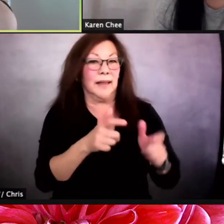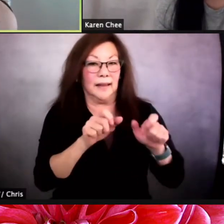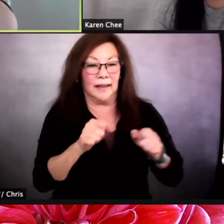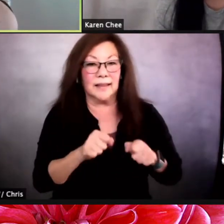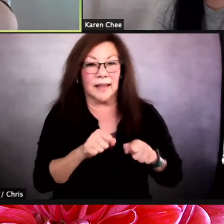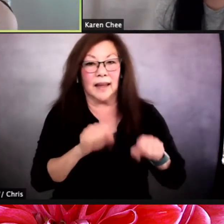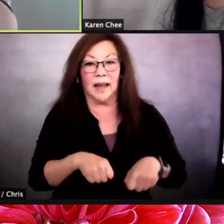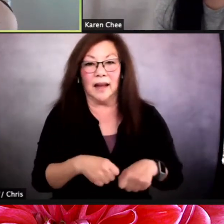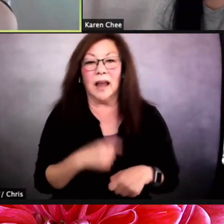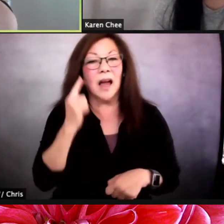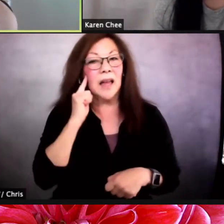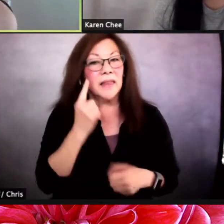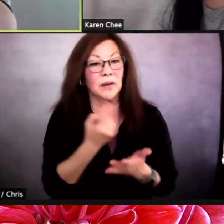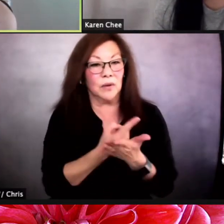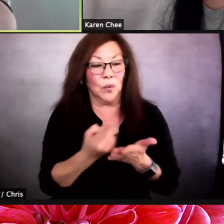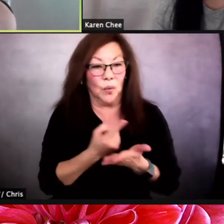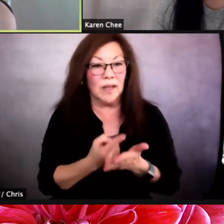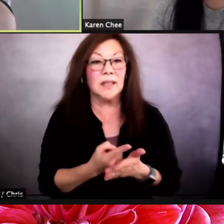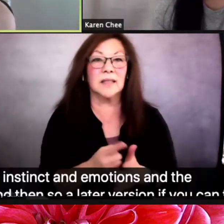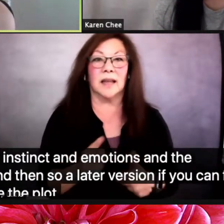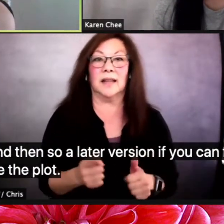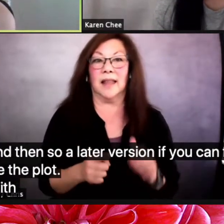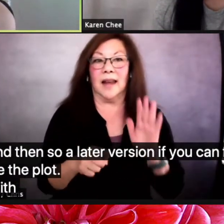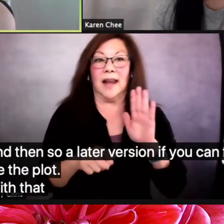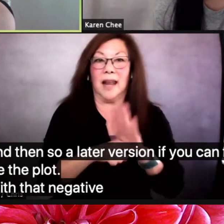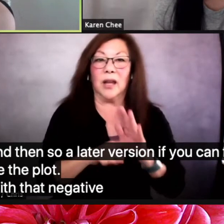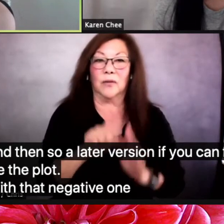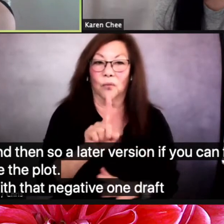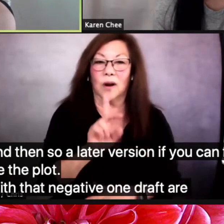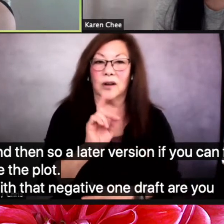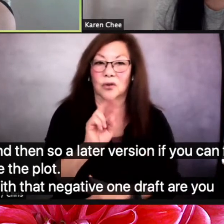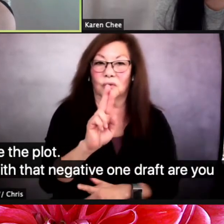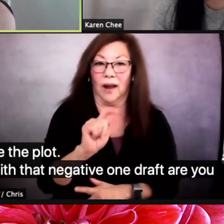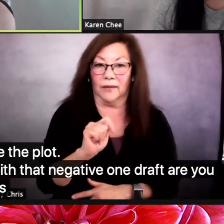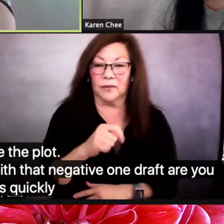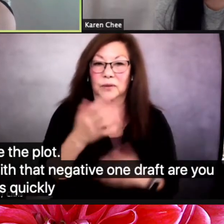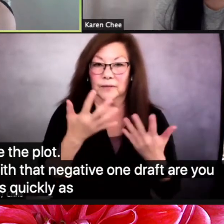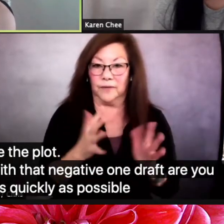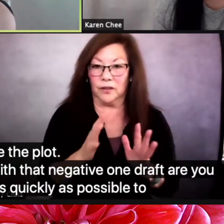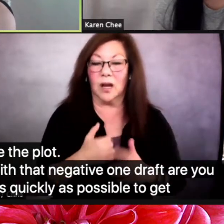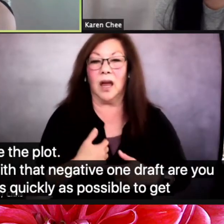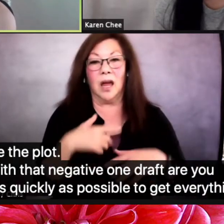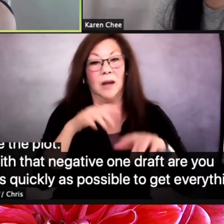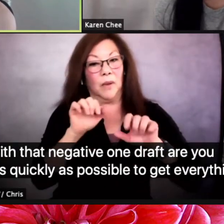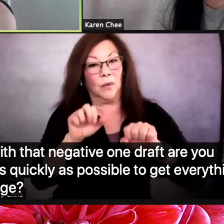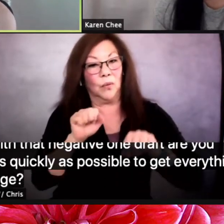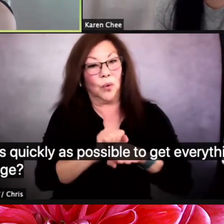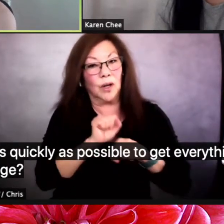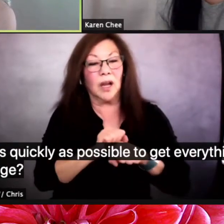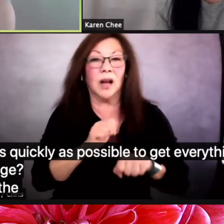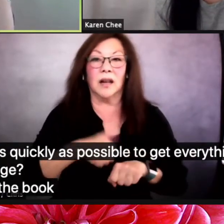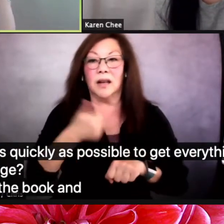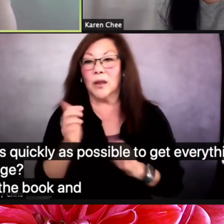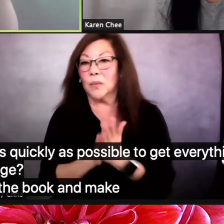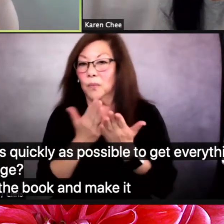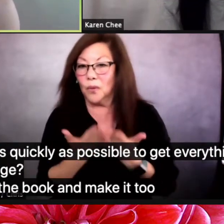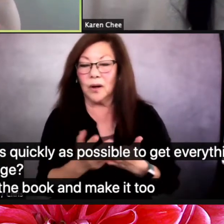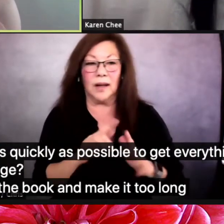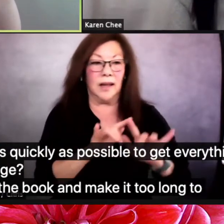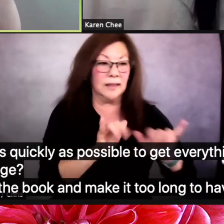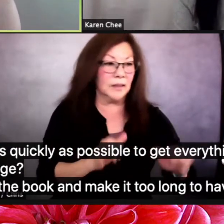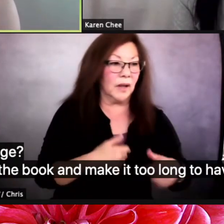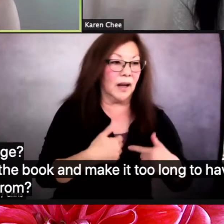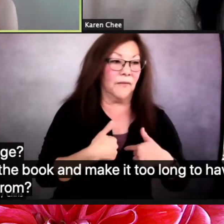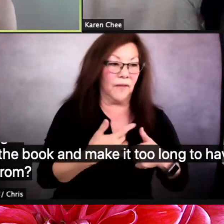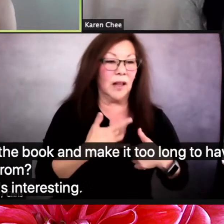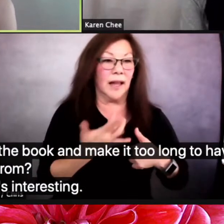of sort of weeks that first -1 draft came out. And I've just been working on another book. And similarly, I just felt like I kind of